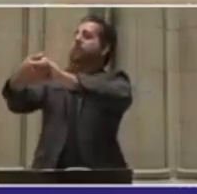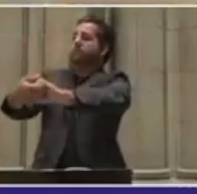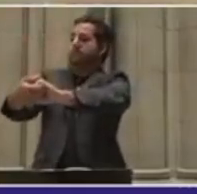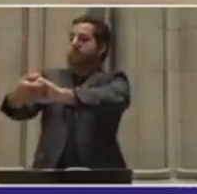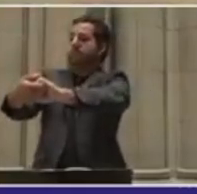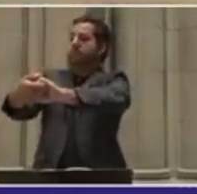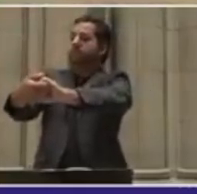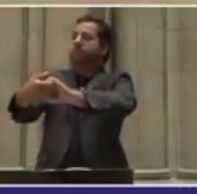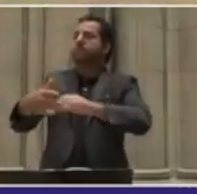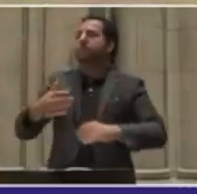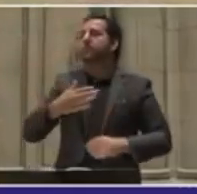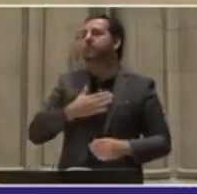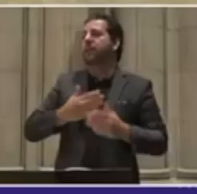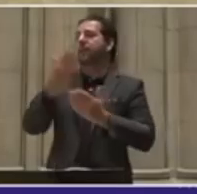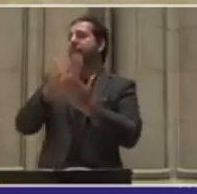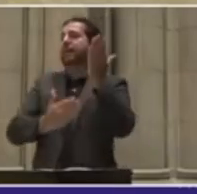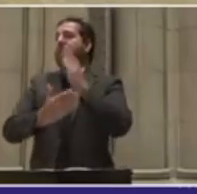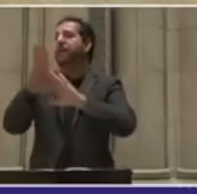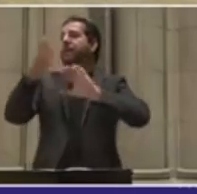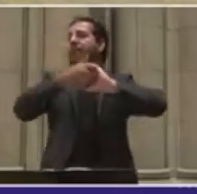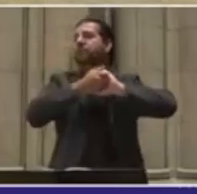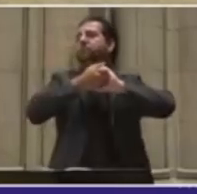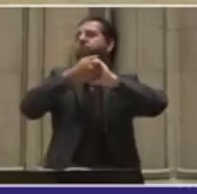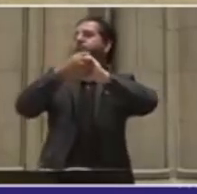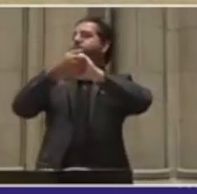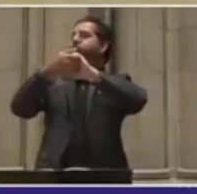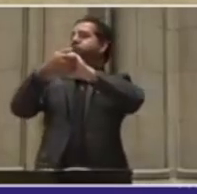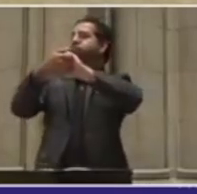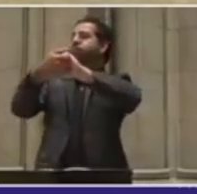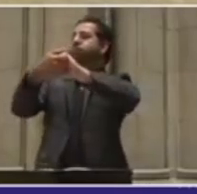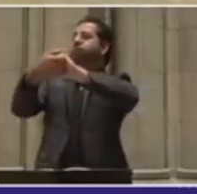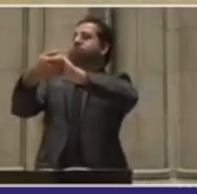hand. Hold my hand,